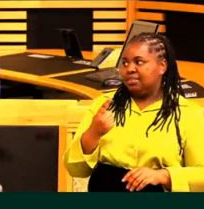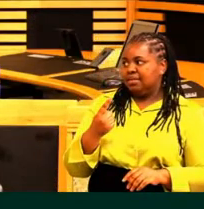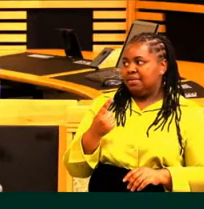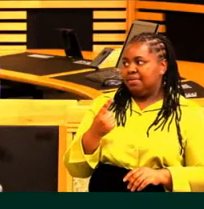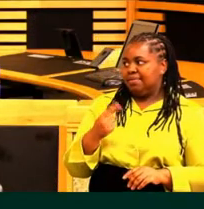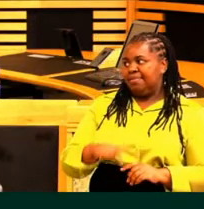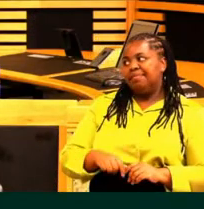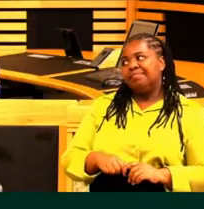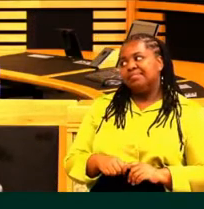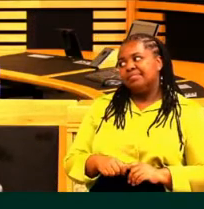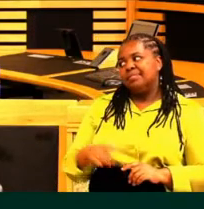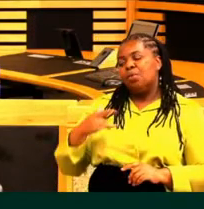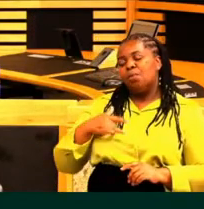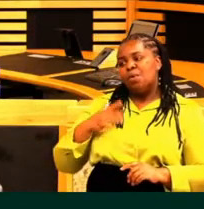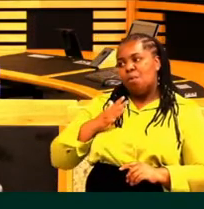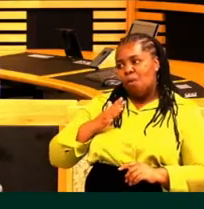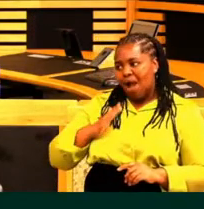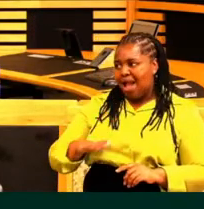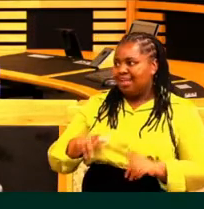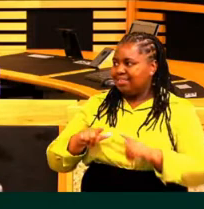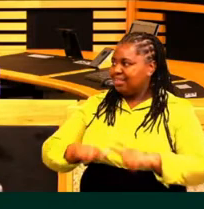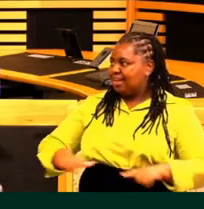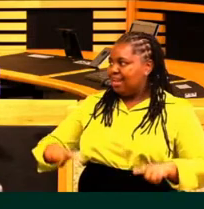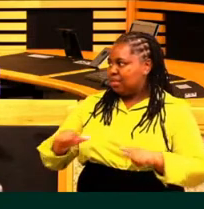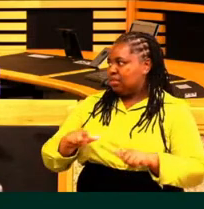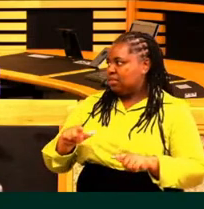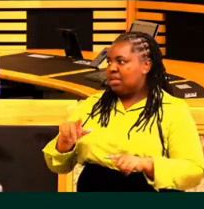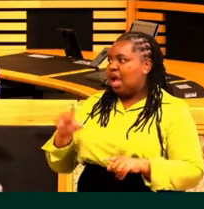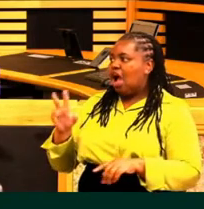a Wonderland without compensation